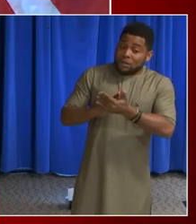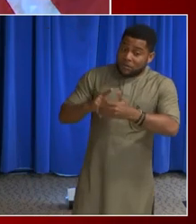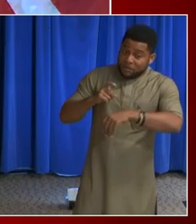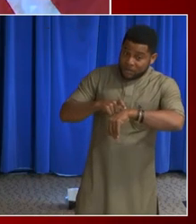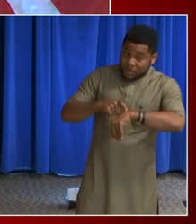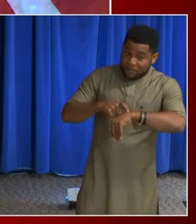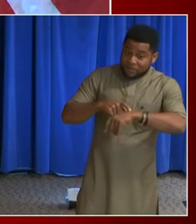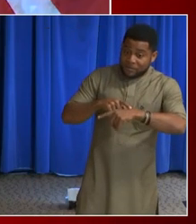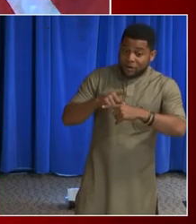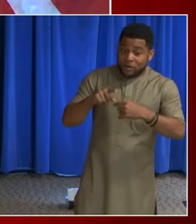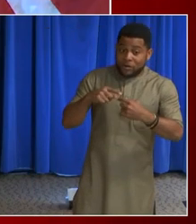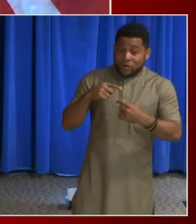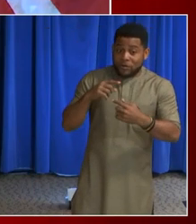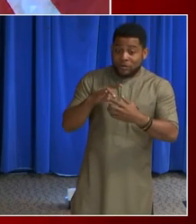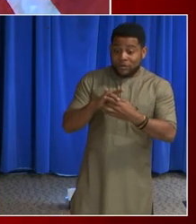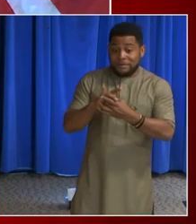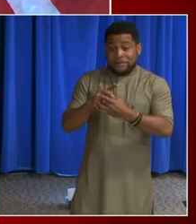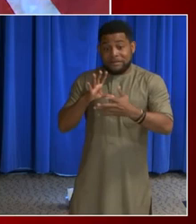discontinued support